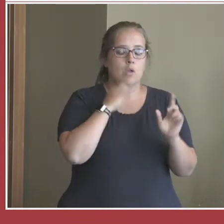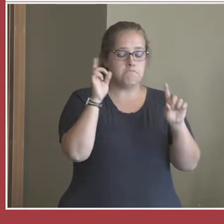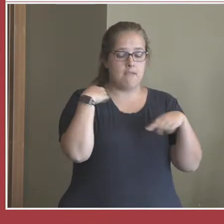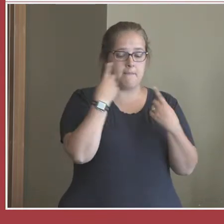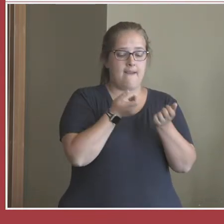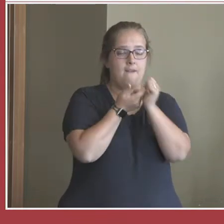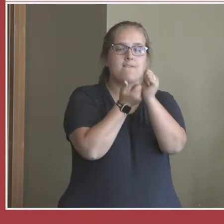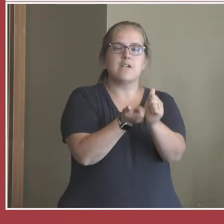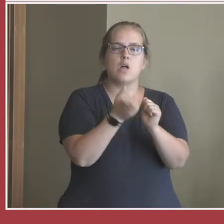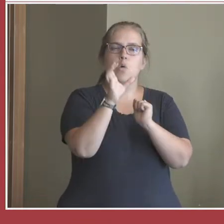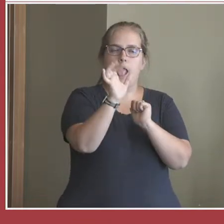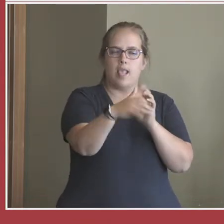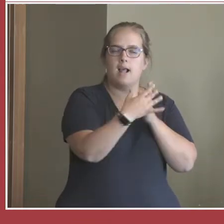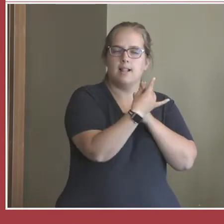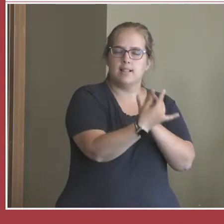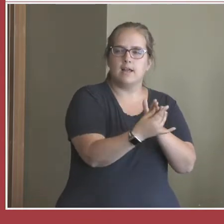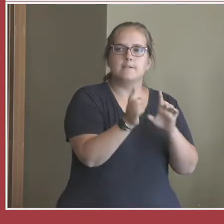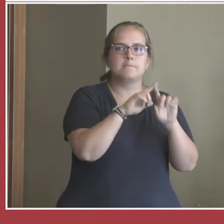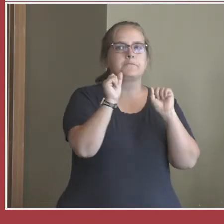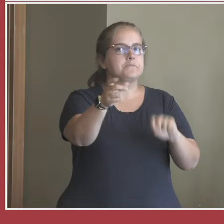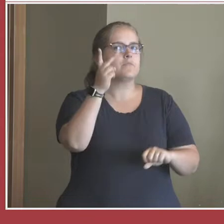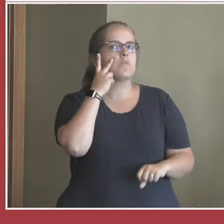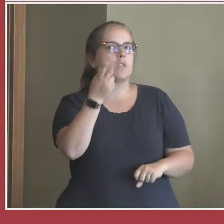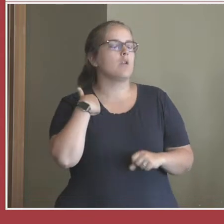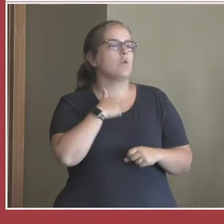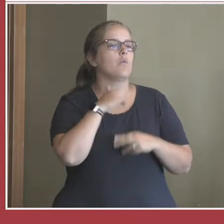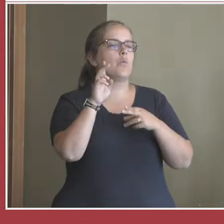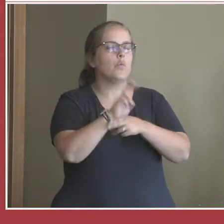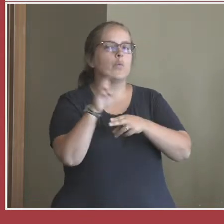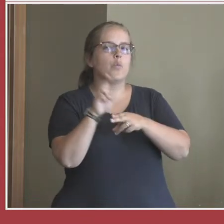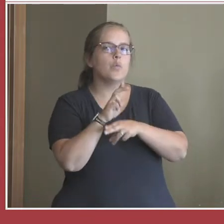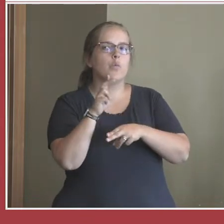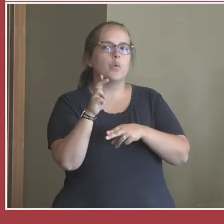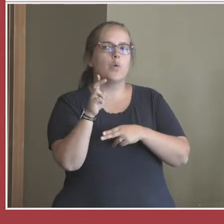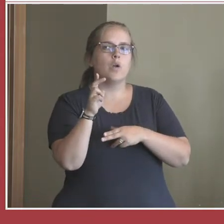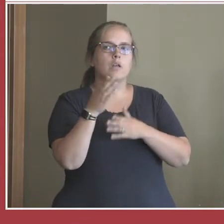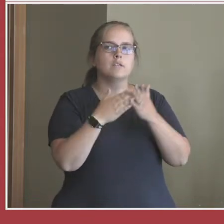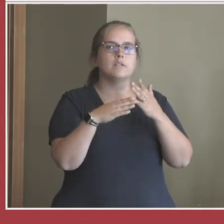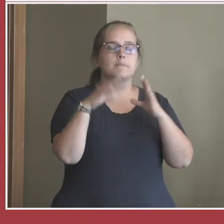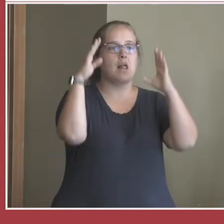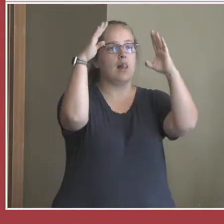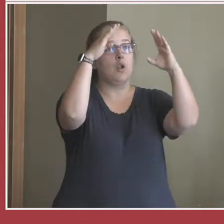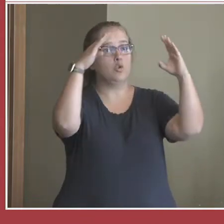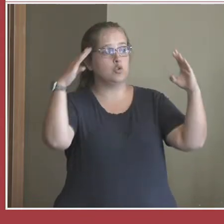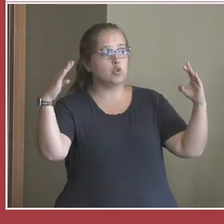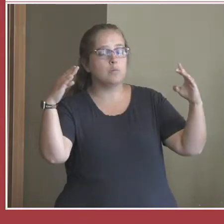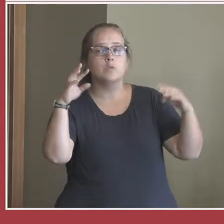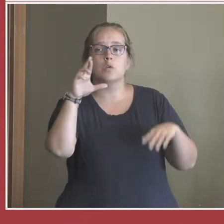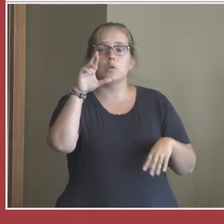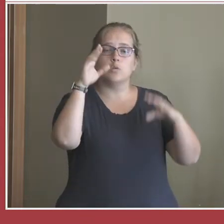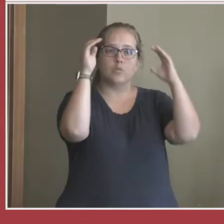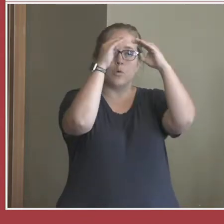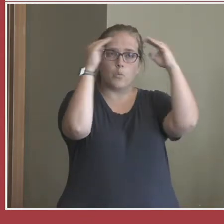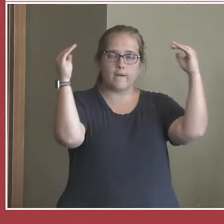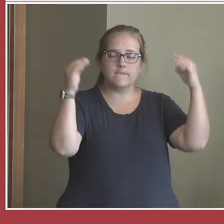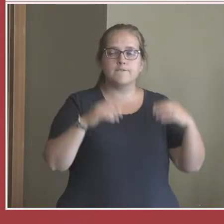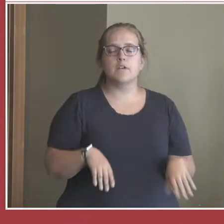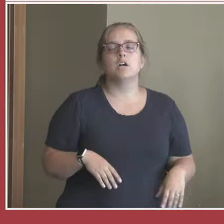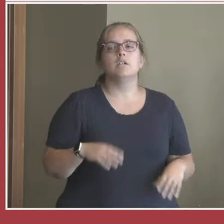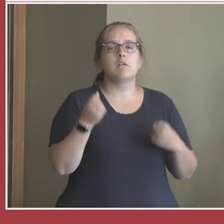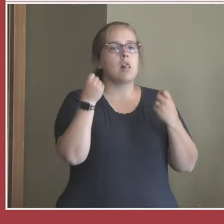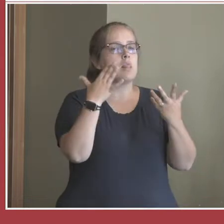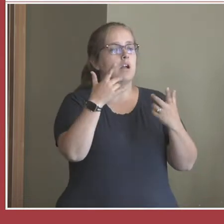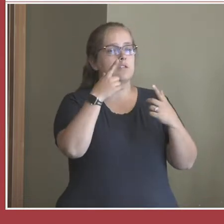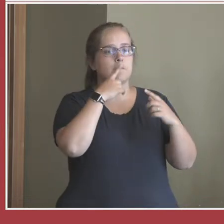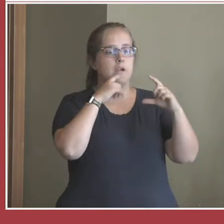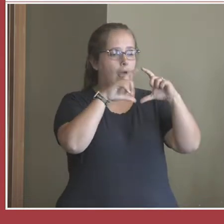following that lead, but you can see we're using some sloped roofs, lots of